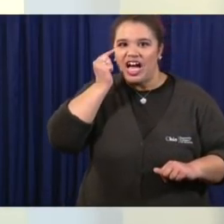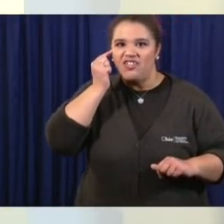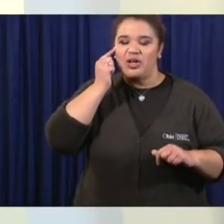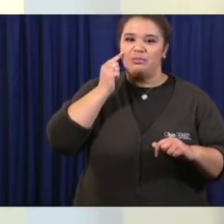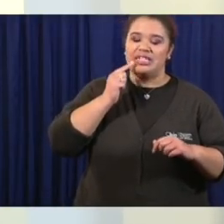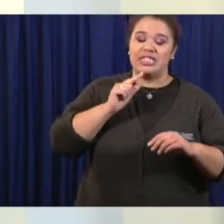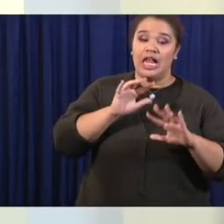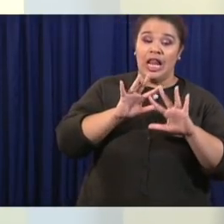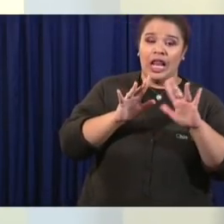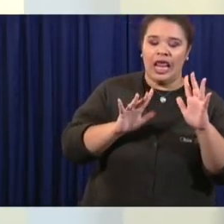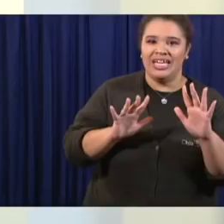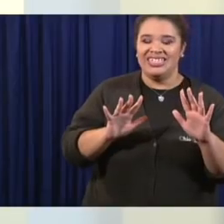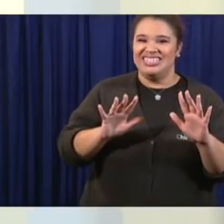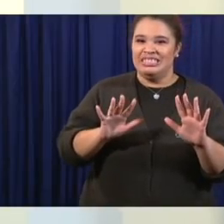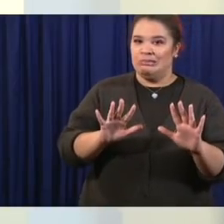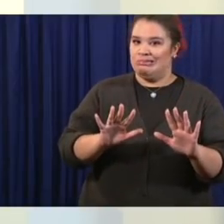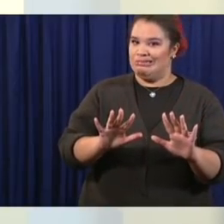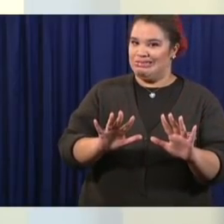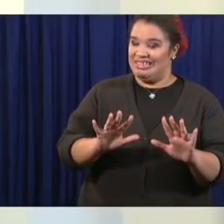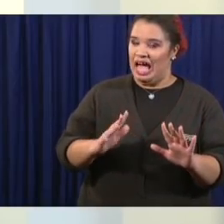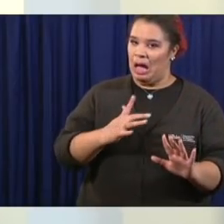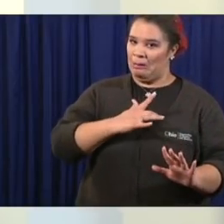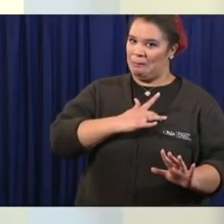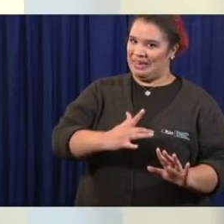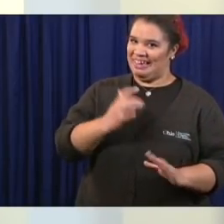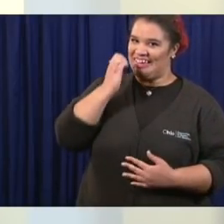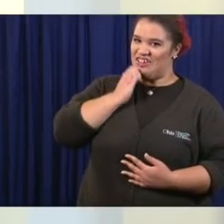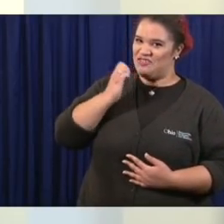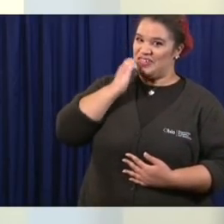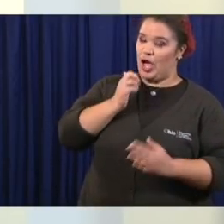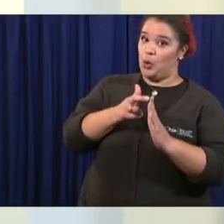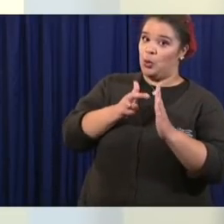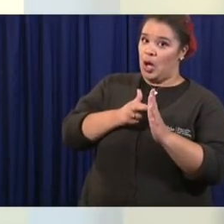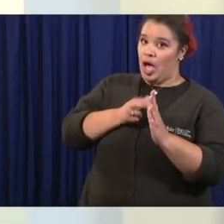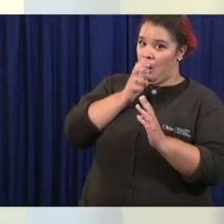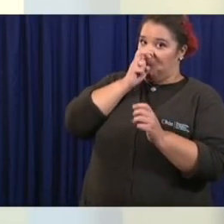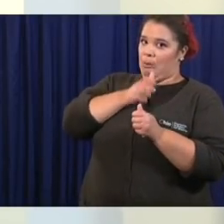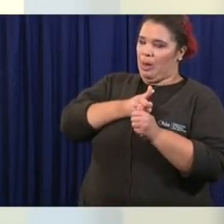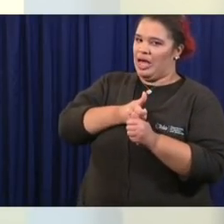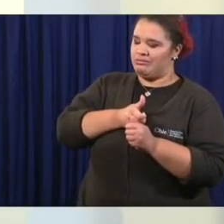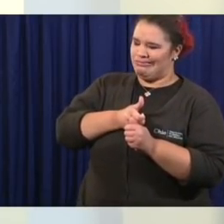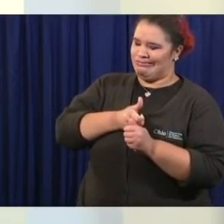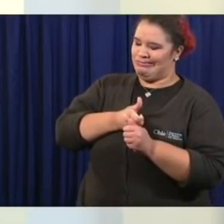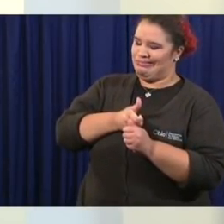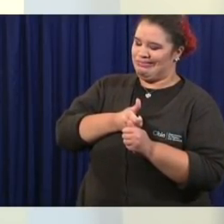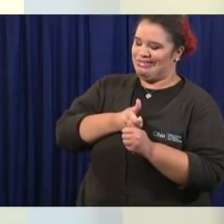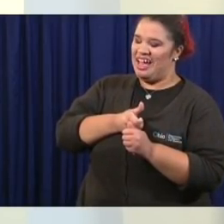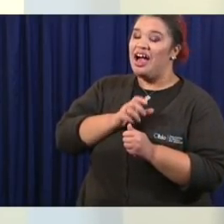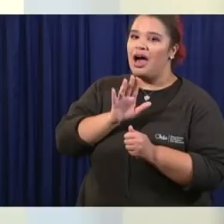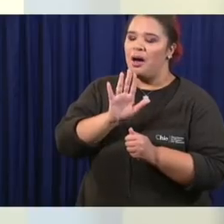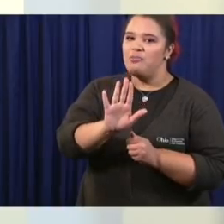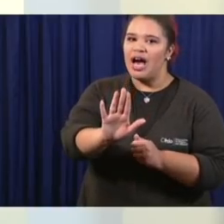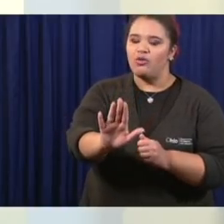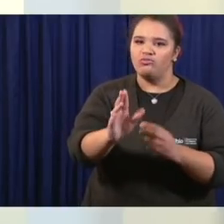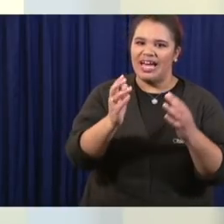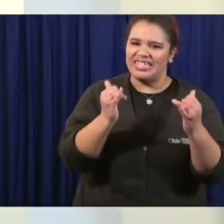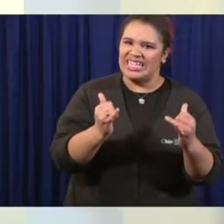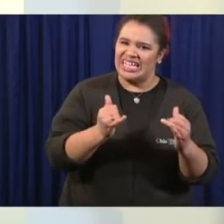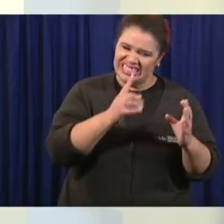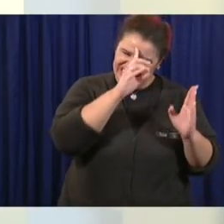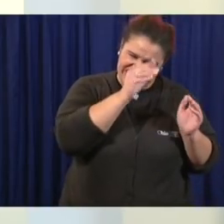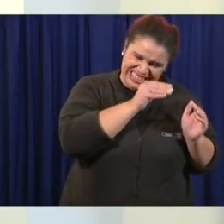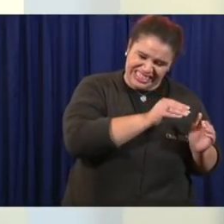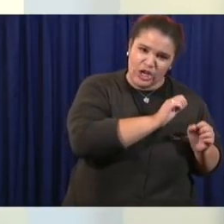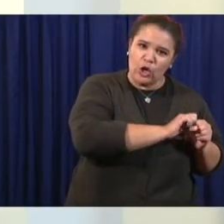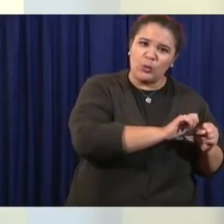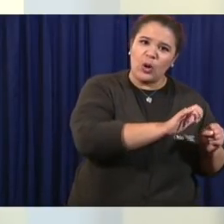trying to think of new solutions. And so that's honestly where all my energy is right now, is focusing on that. And